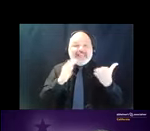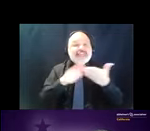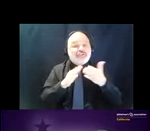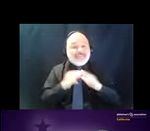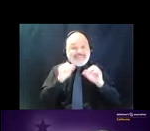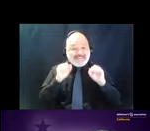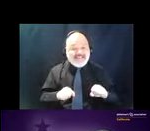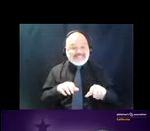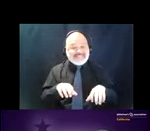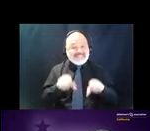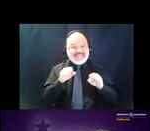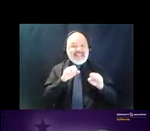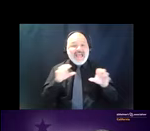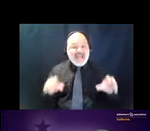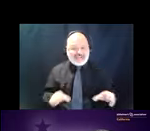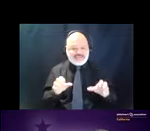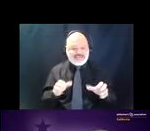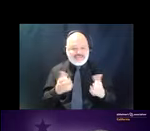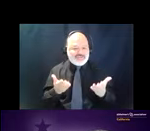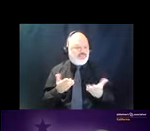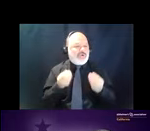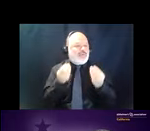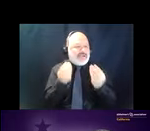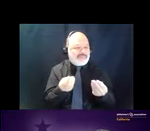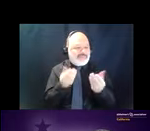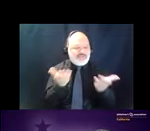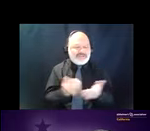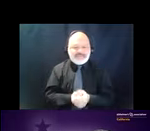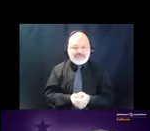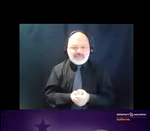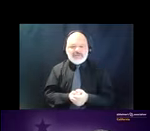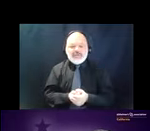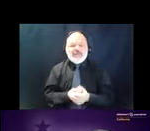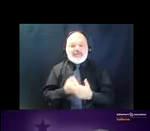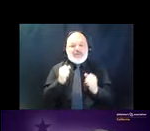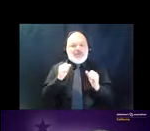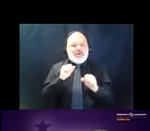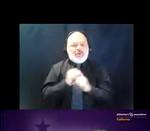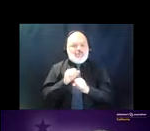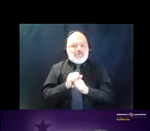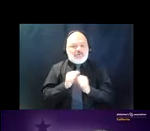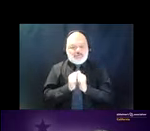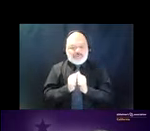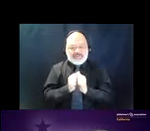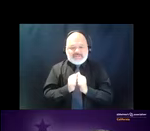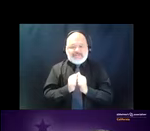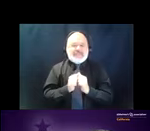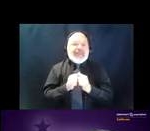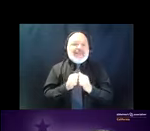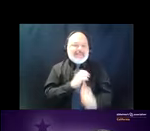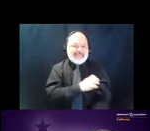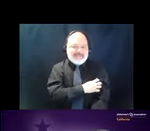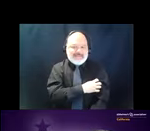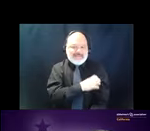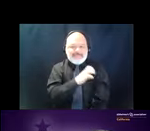on the information we are provided. And one key component in working with Latinos is empowerment. I think we apply